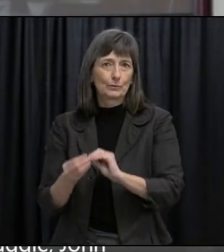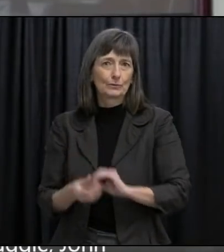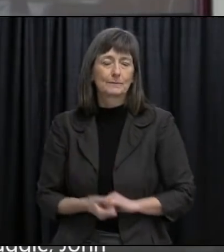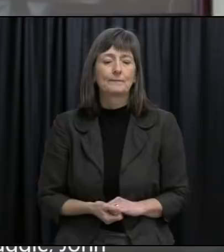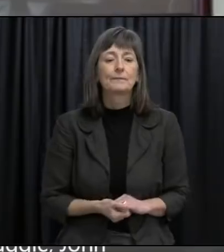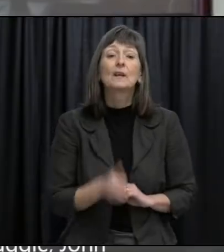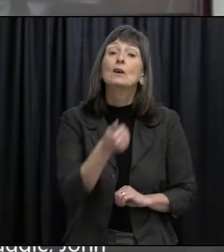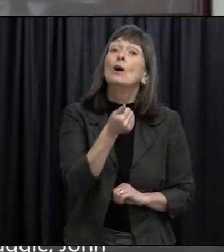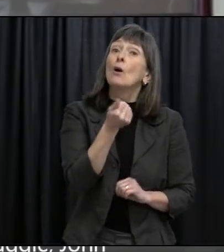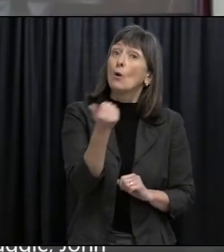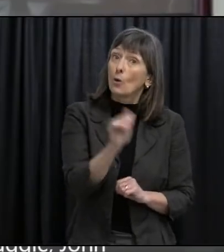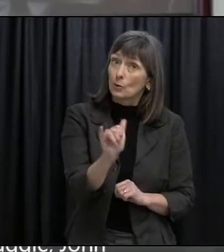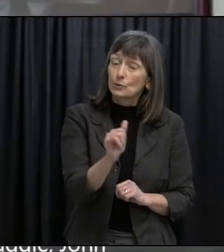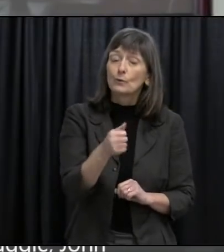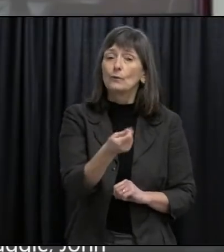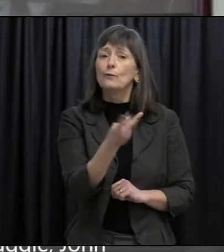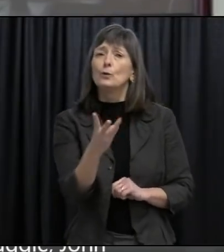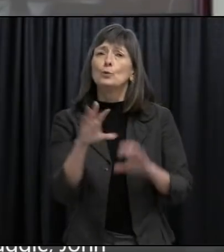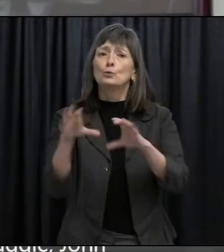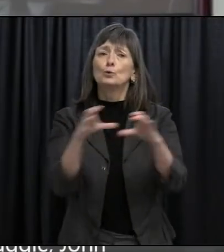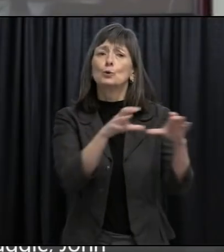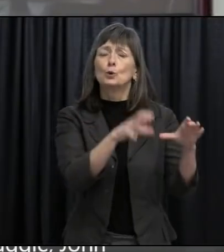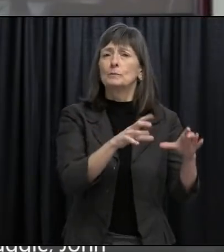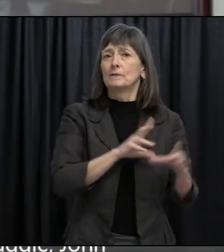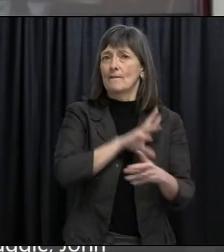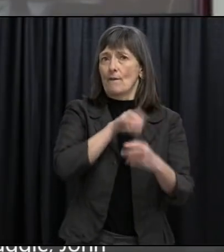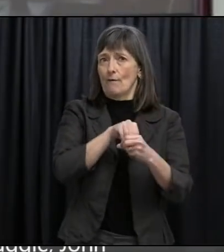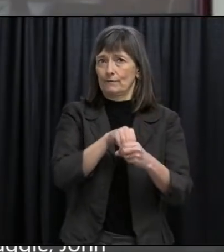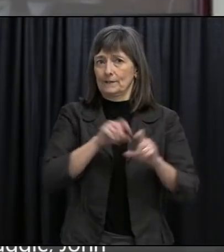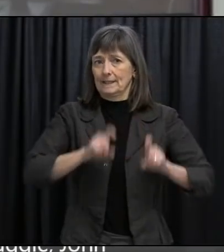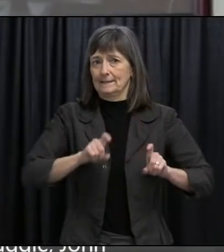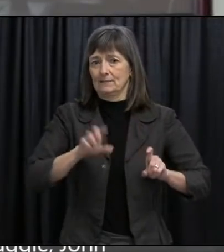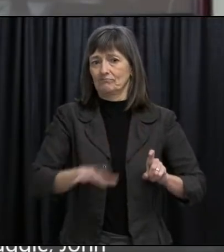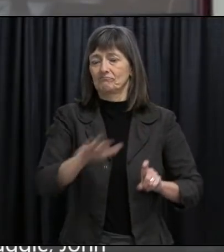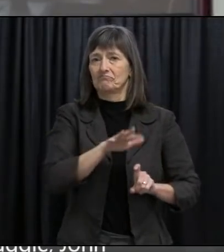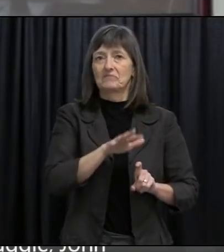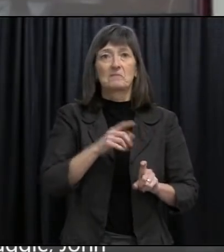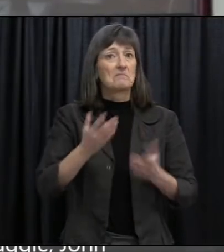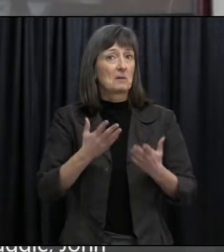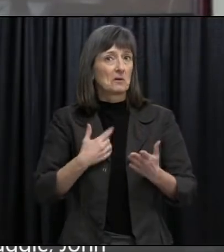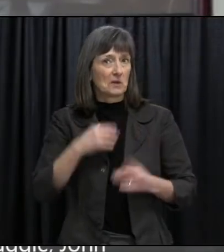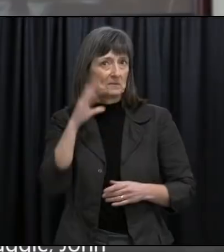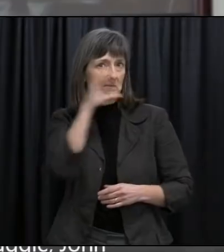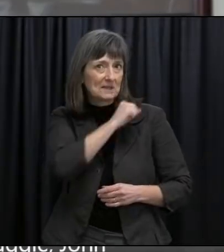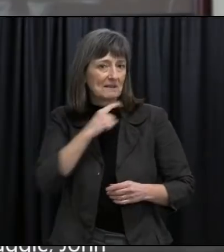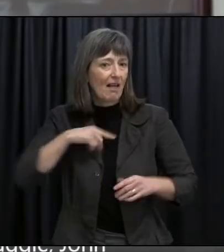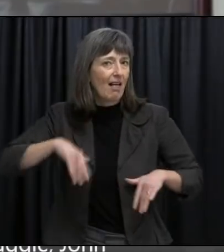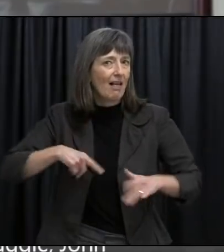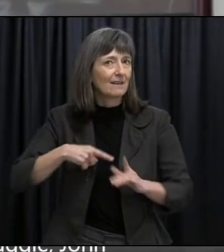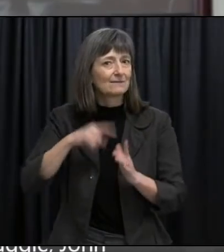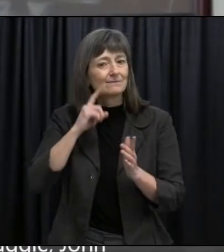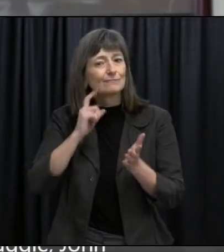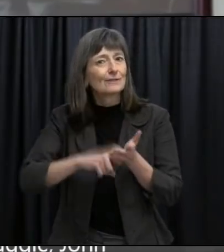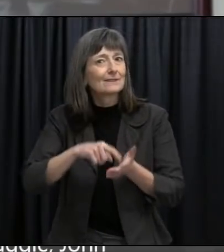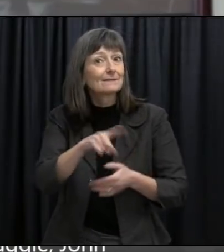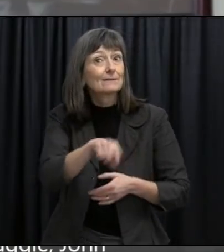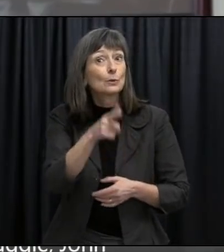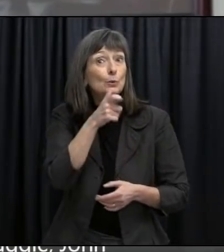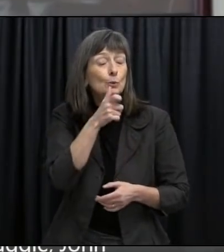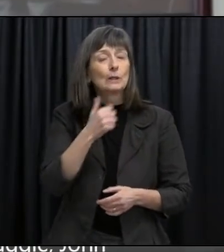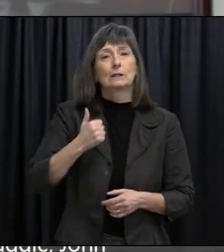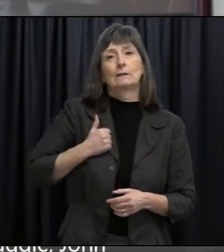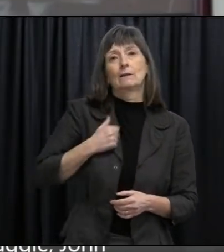groups who've been actively involved in the testing sites who may not have achieved the acknowledgement that they deserve, and that's the Canadian Red